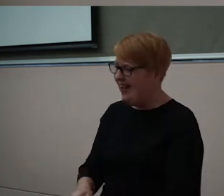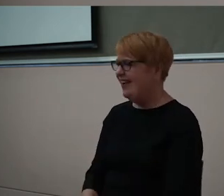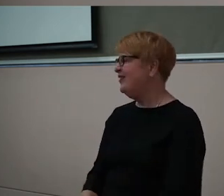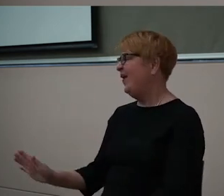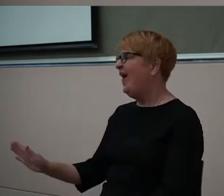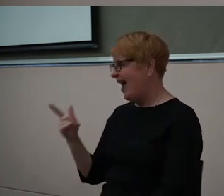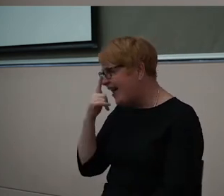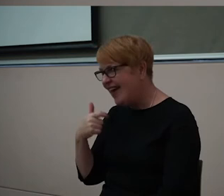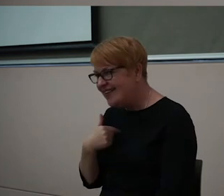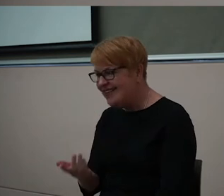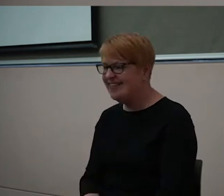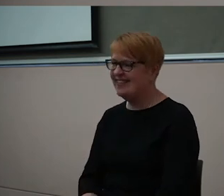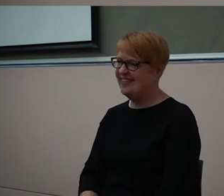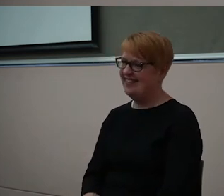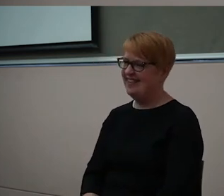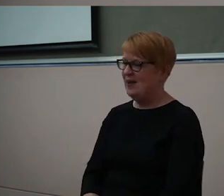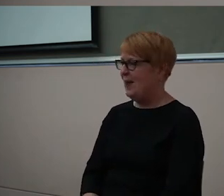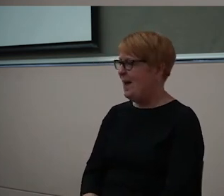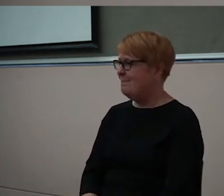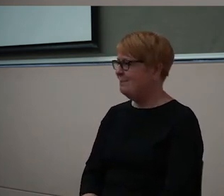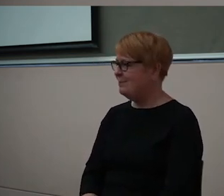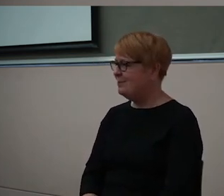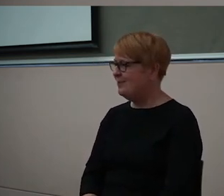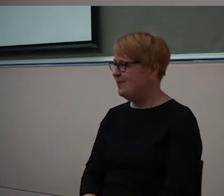vulnerability, I think, to